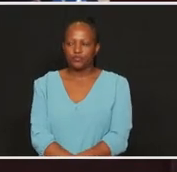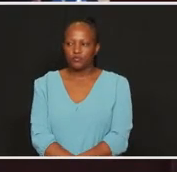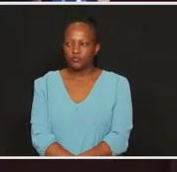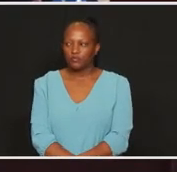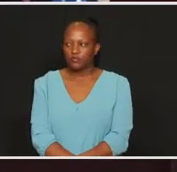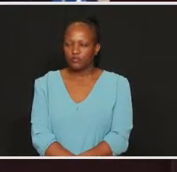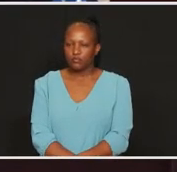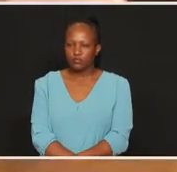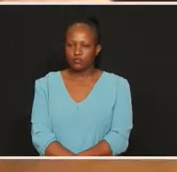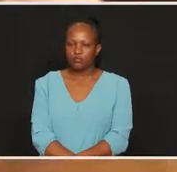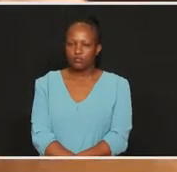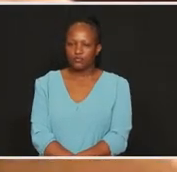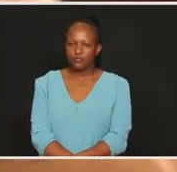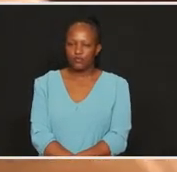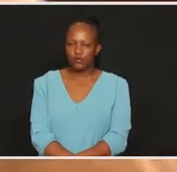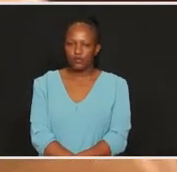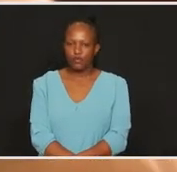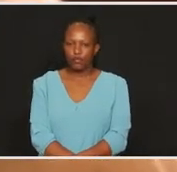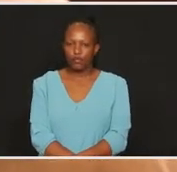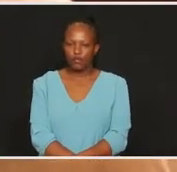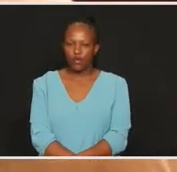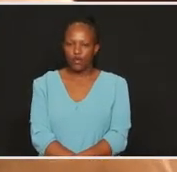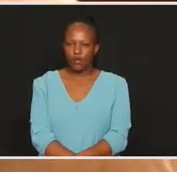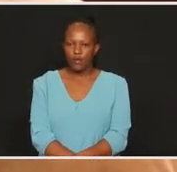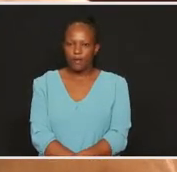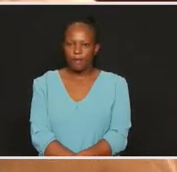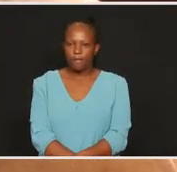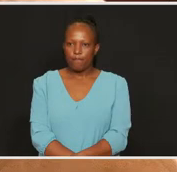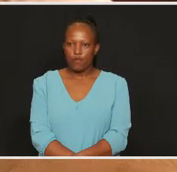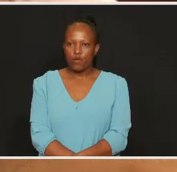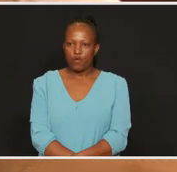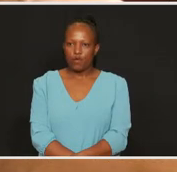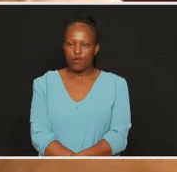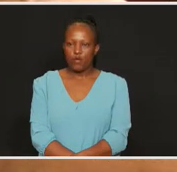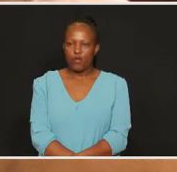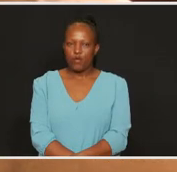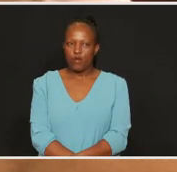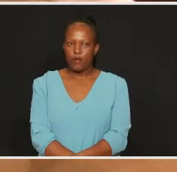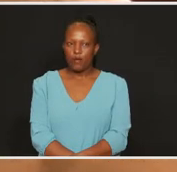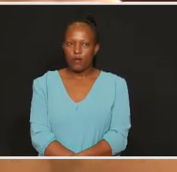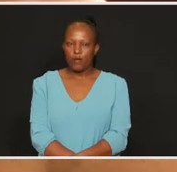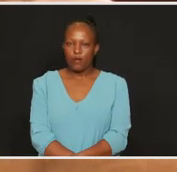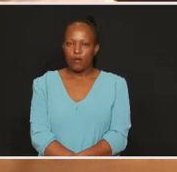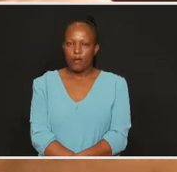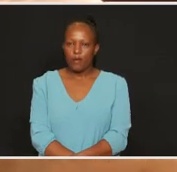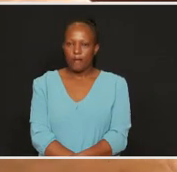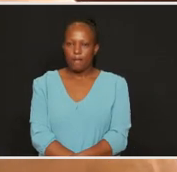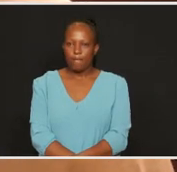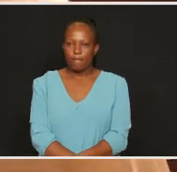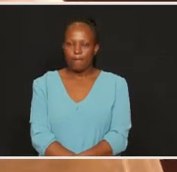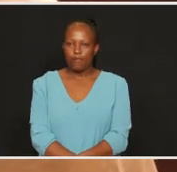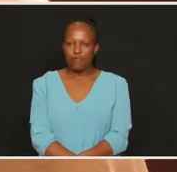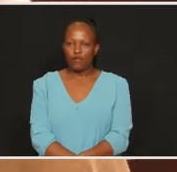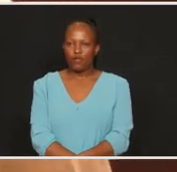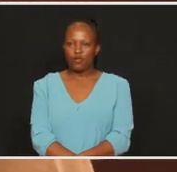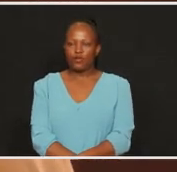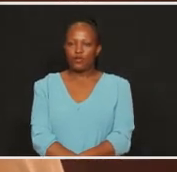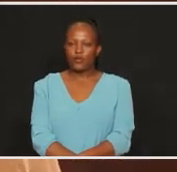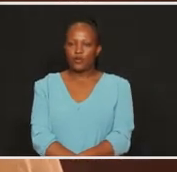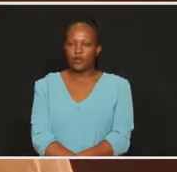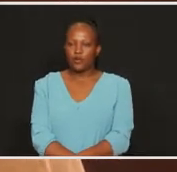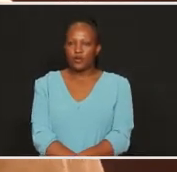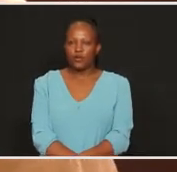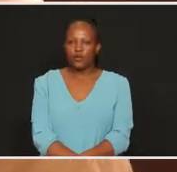I'm a member of the ANC I support this bill 100 except for one